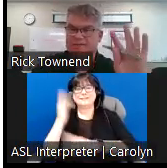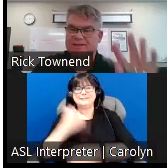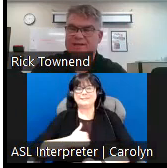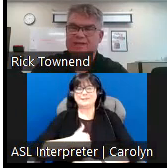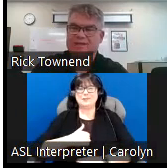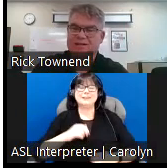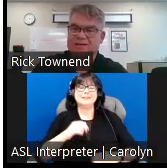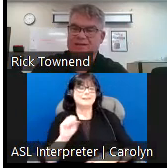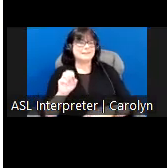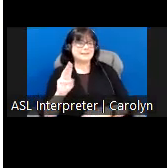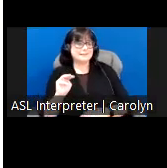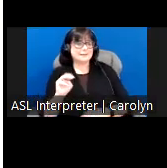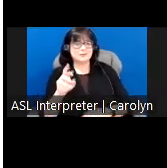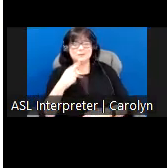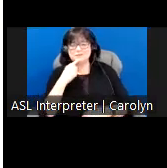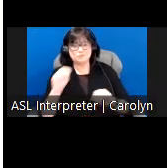problem. Thank you.